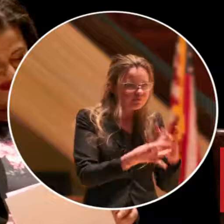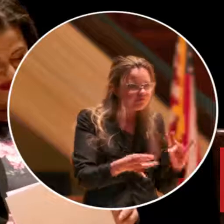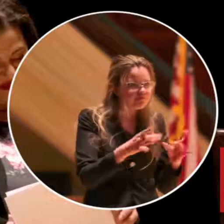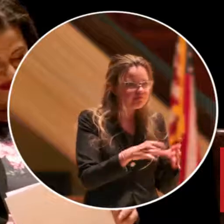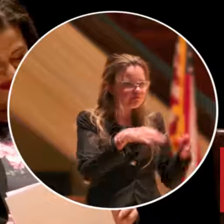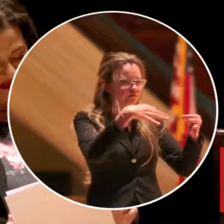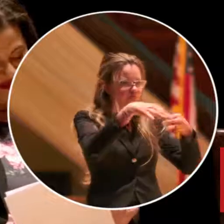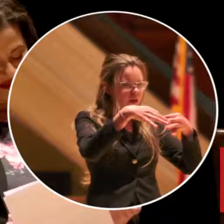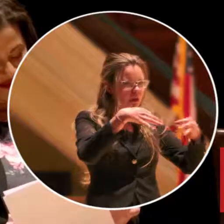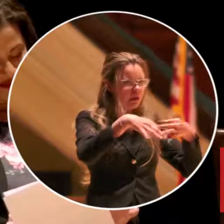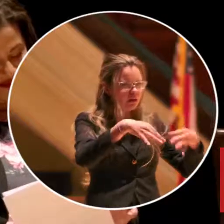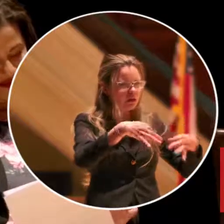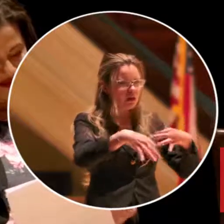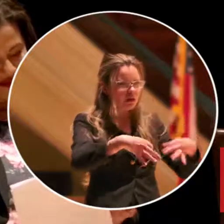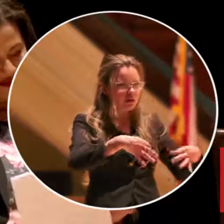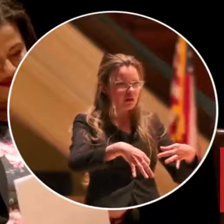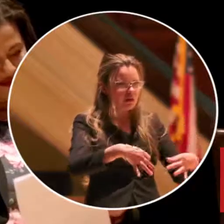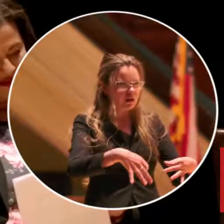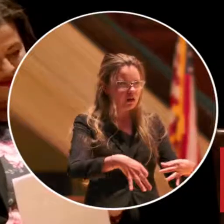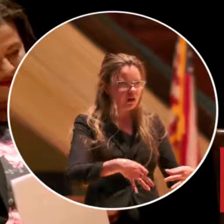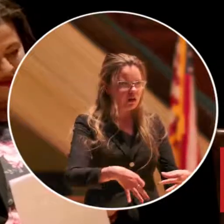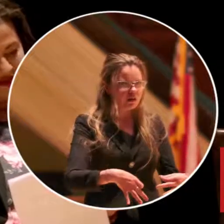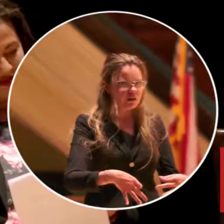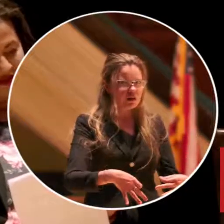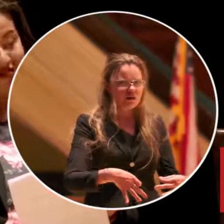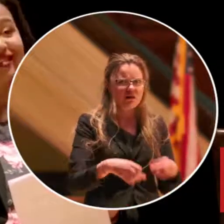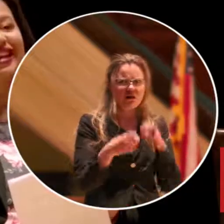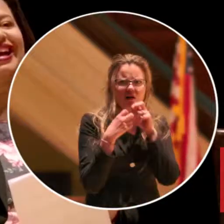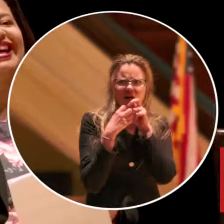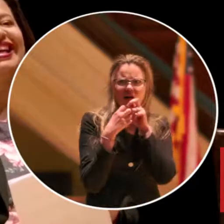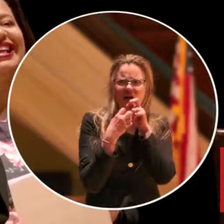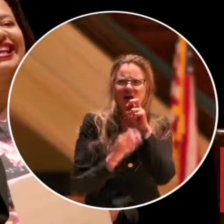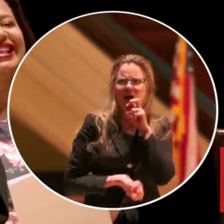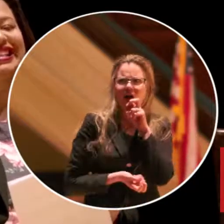He explained the mechanics of it all, and frankly, I was appalled.